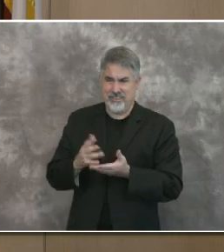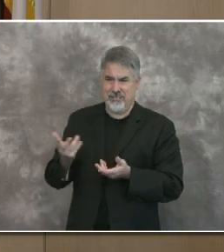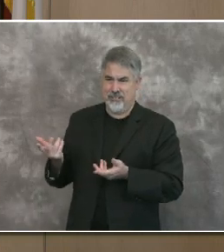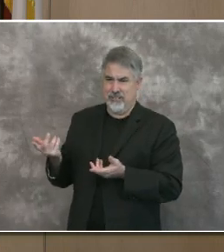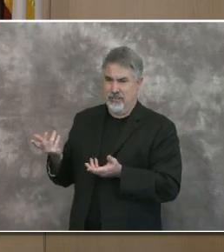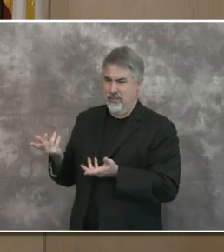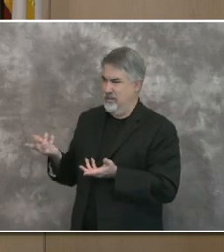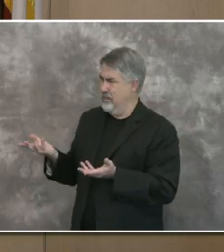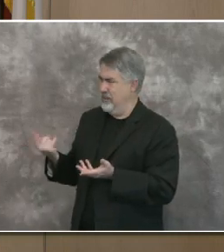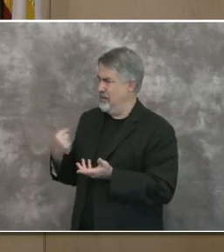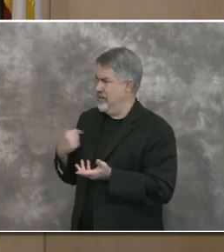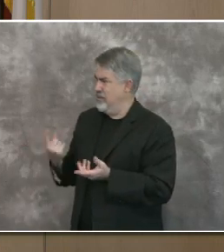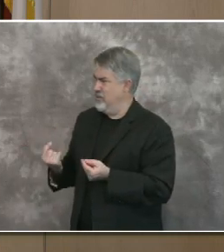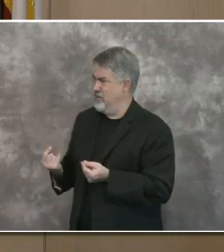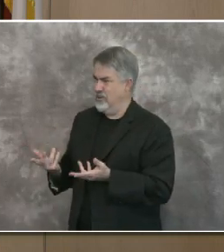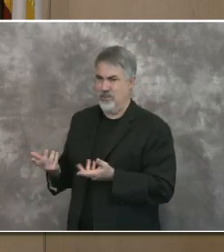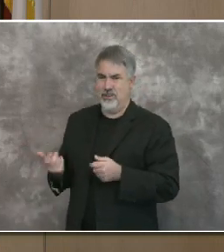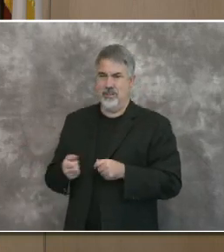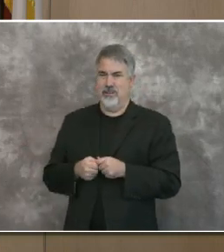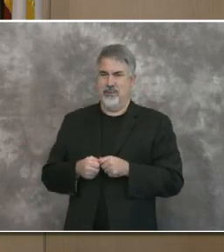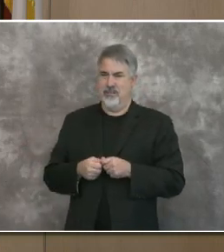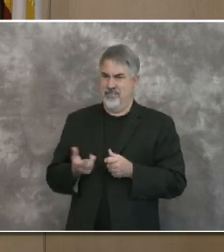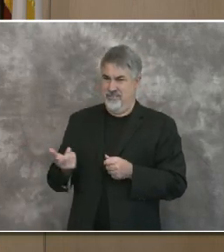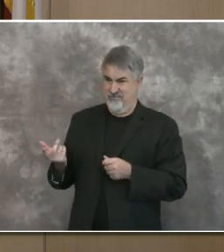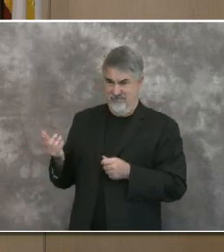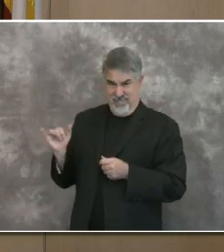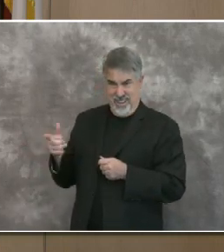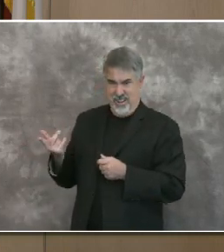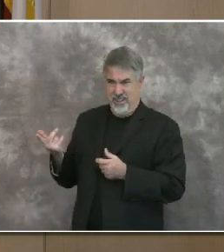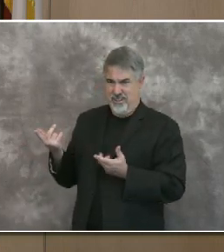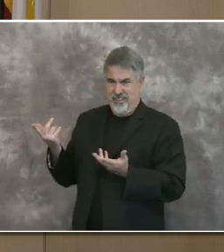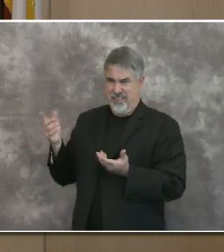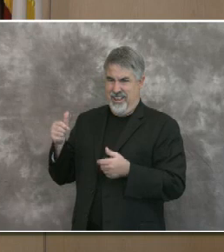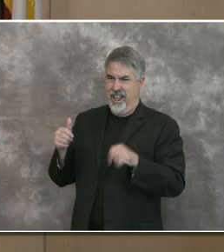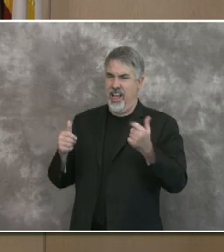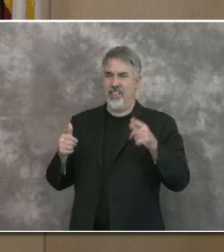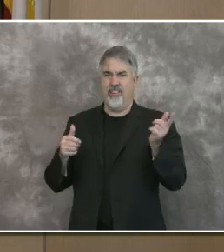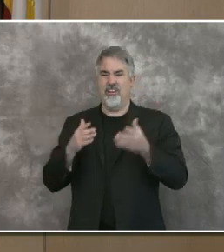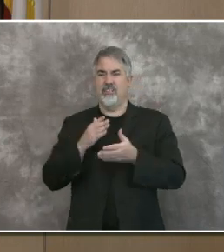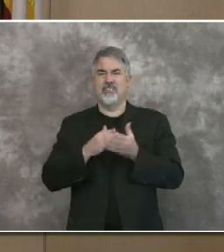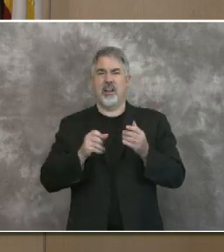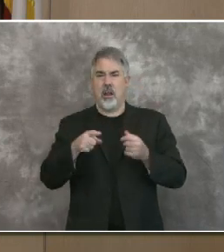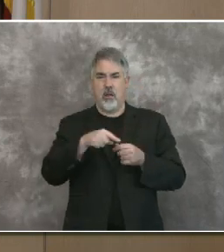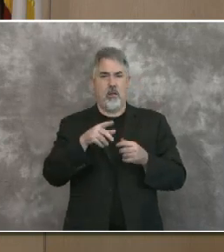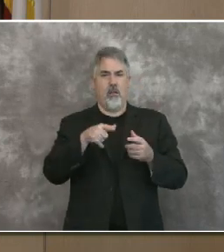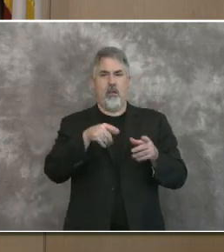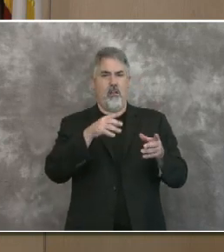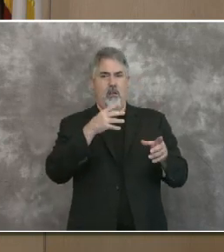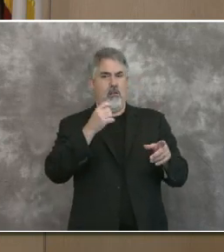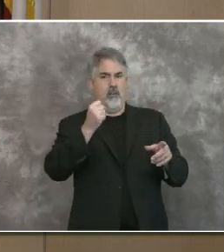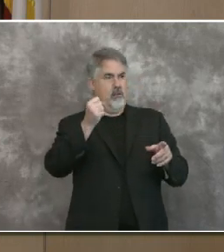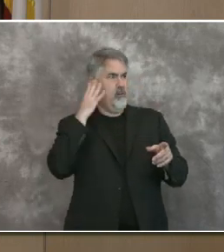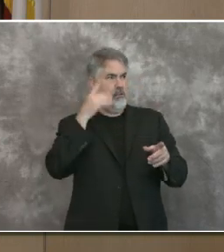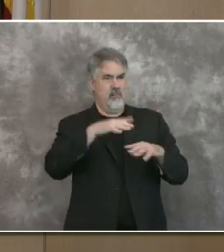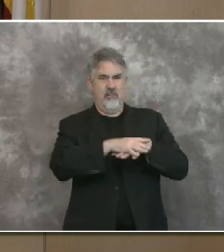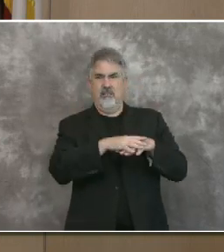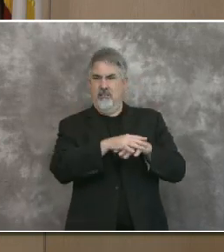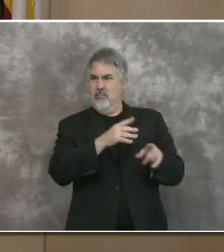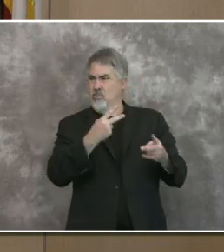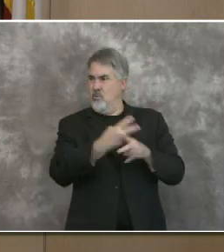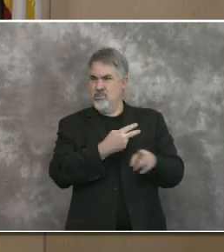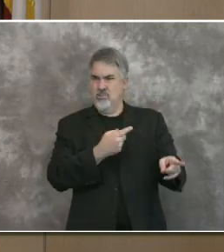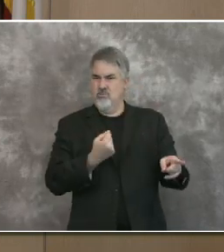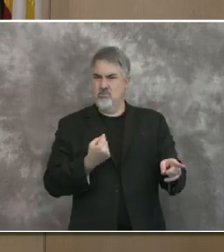accommodate counties like San Diego that are more densely populated? So first of all, the gating criteria are